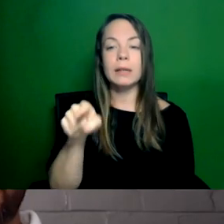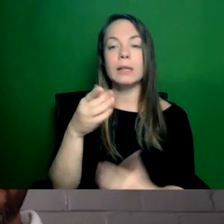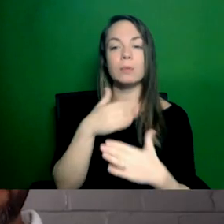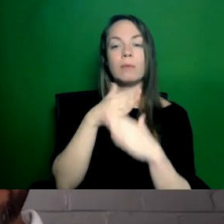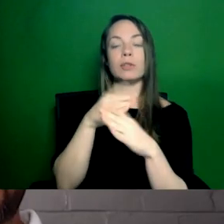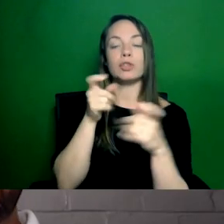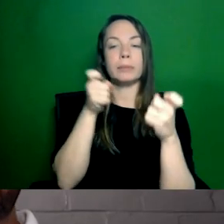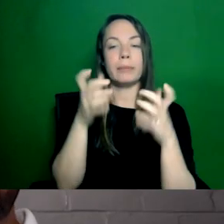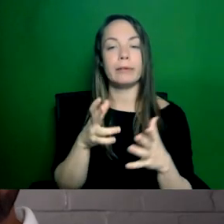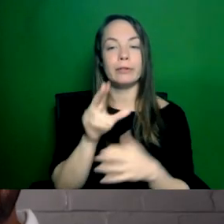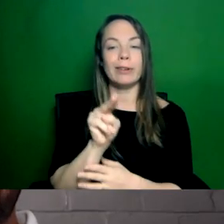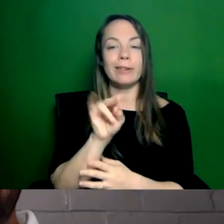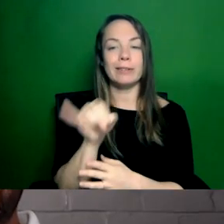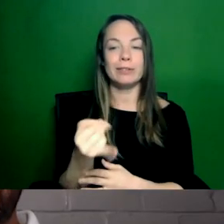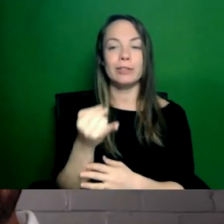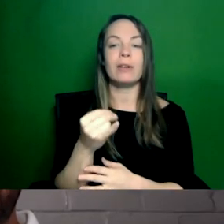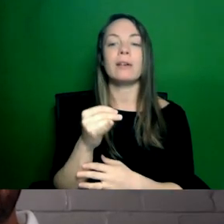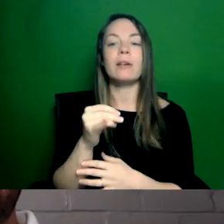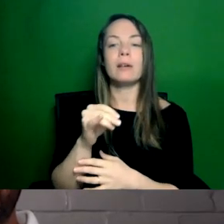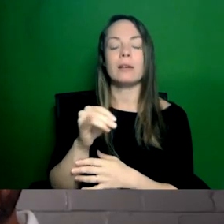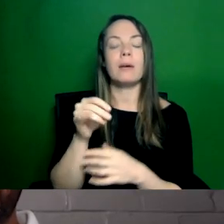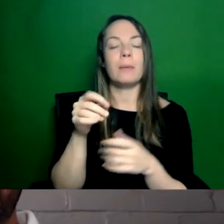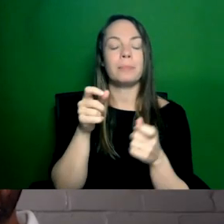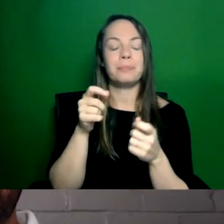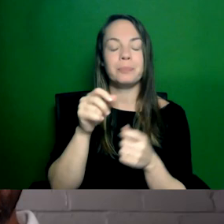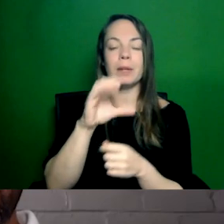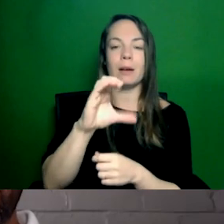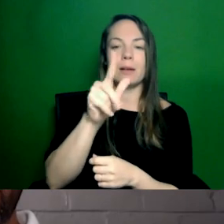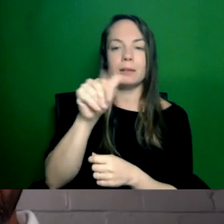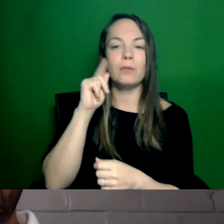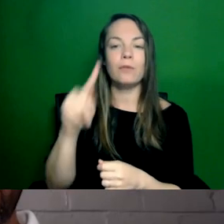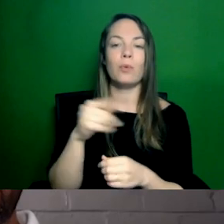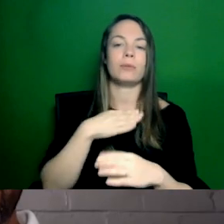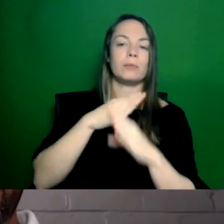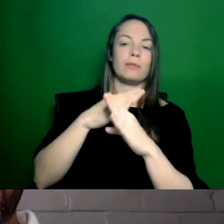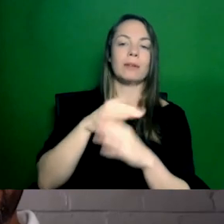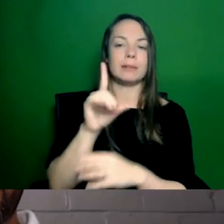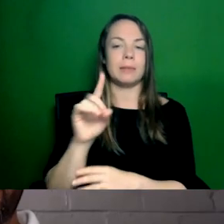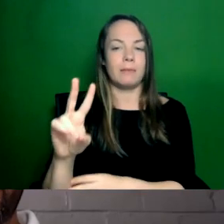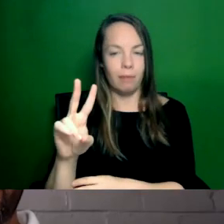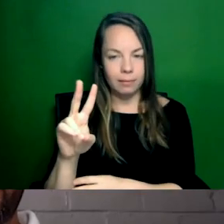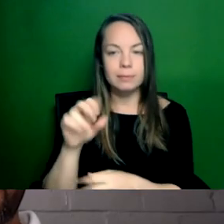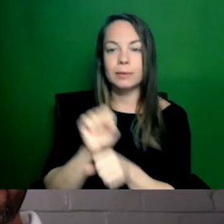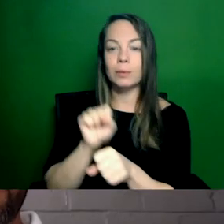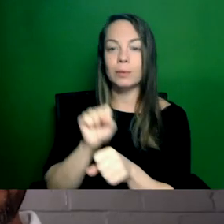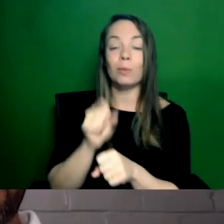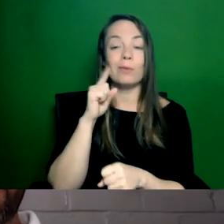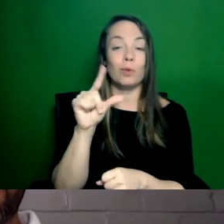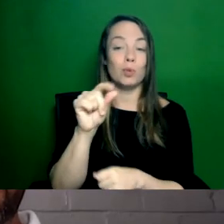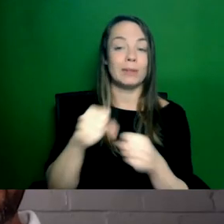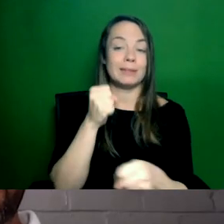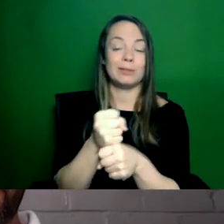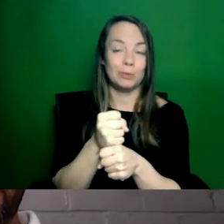at the New Jersey Coalition to End Domestic Violence and has worked in the domestic violence field for nearly 20 years, providing batterers intervention services.